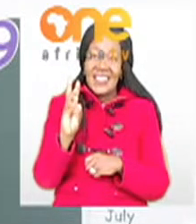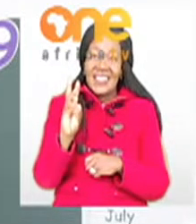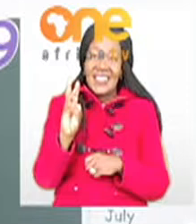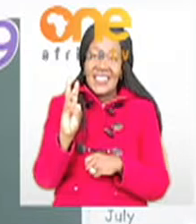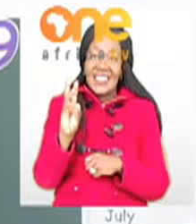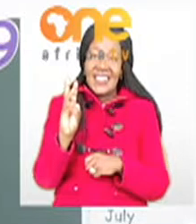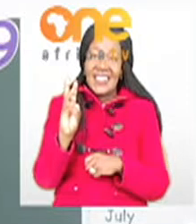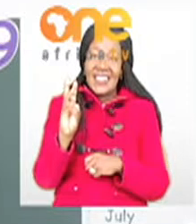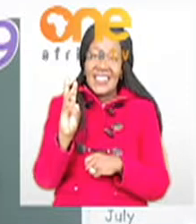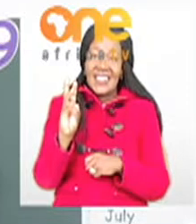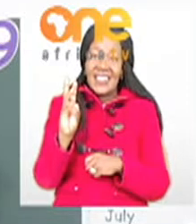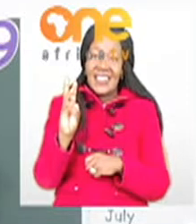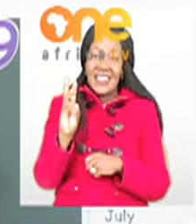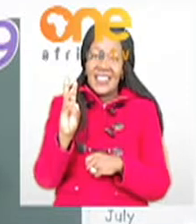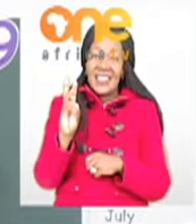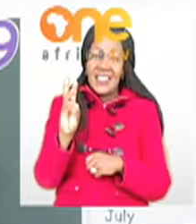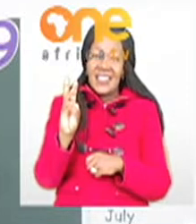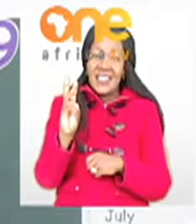6,